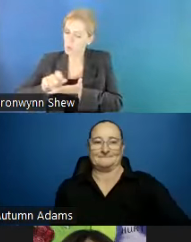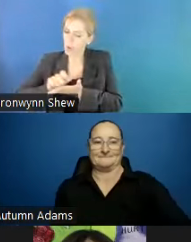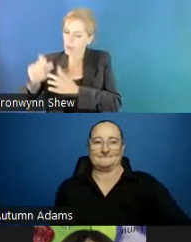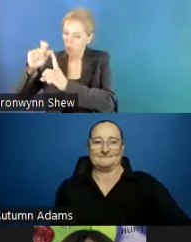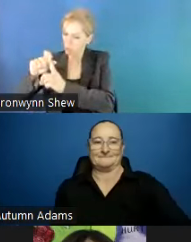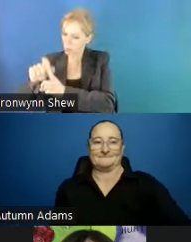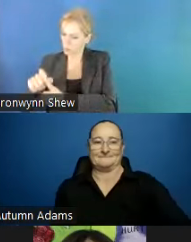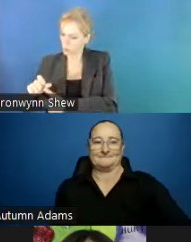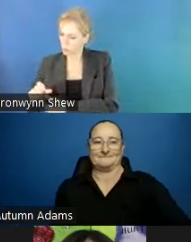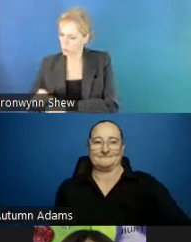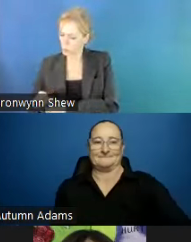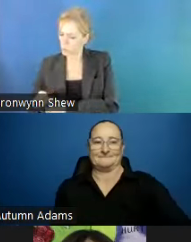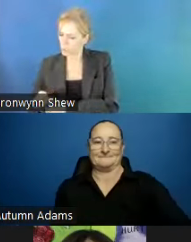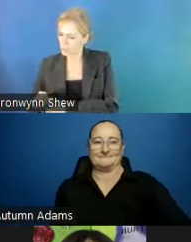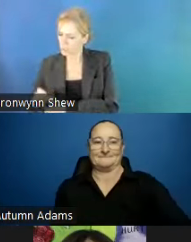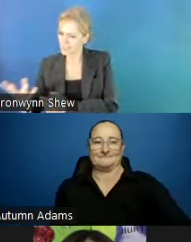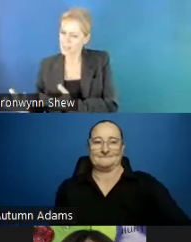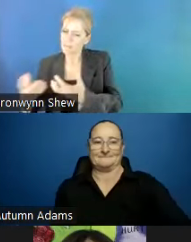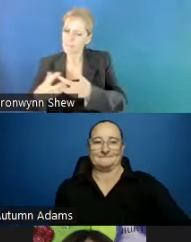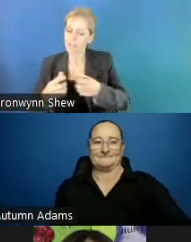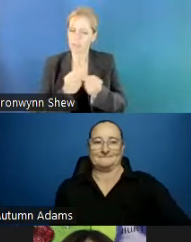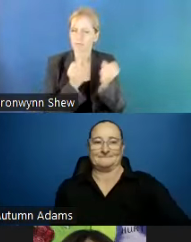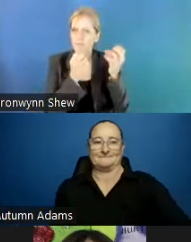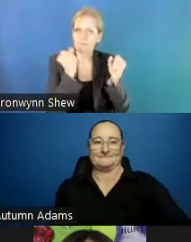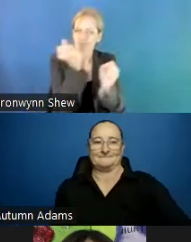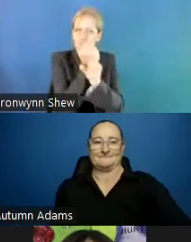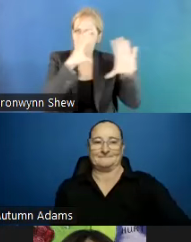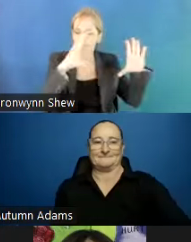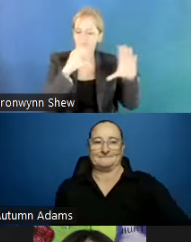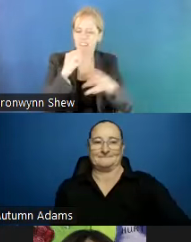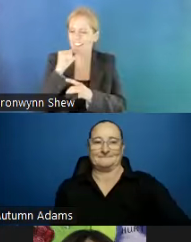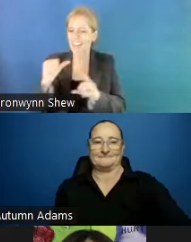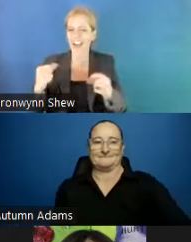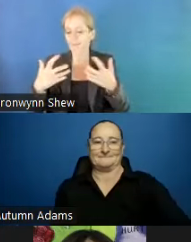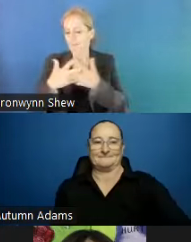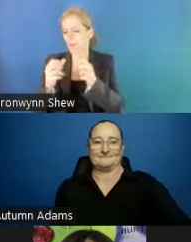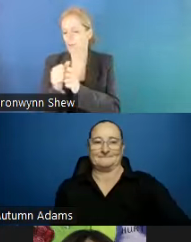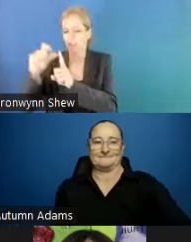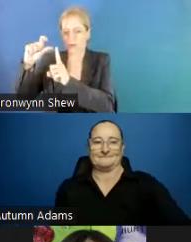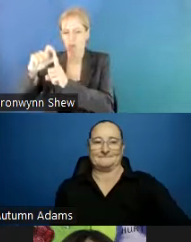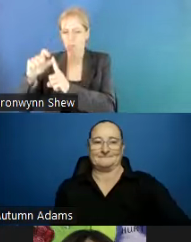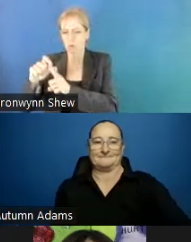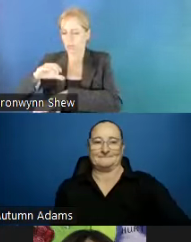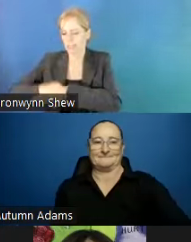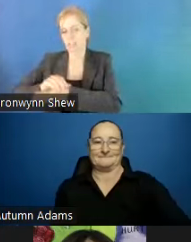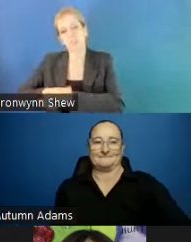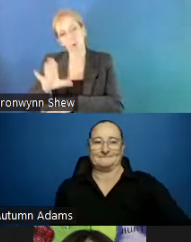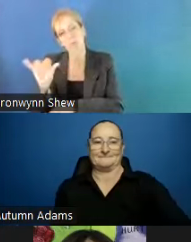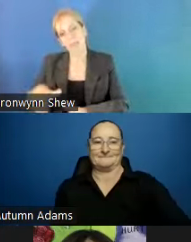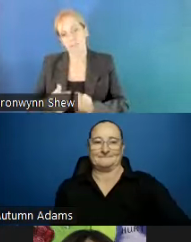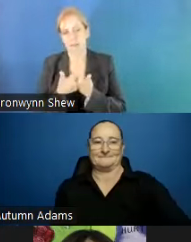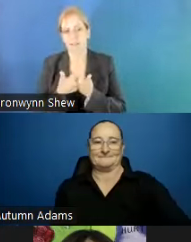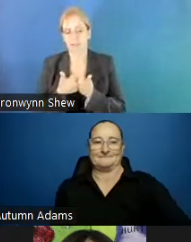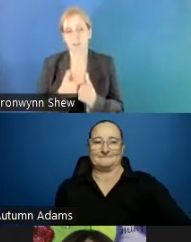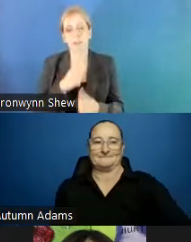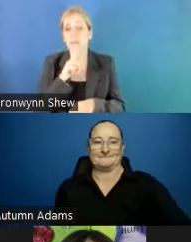may not be the full thing as well. It is a challenge. It is a barrier for sure. And that is why it